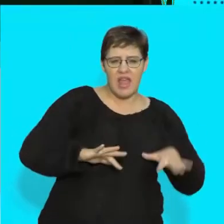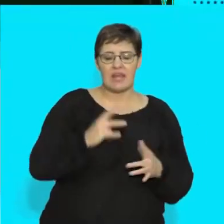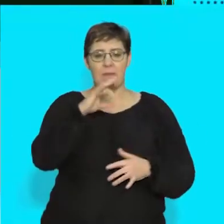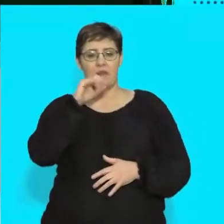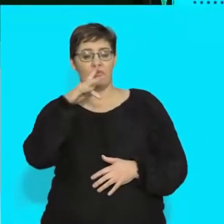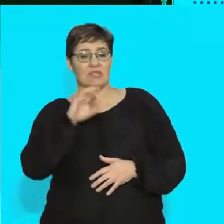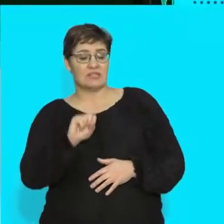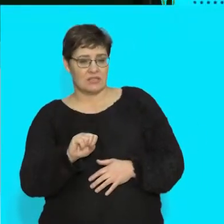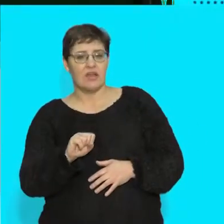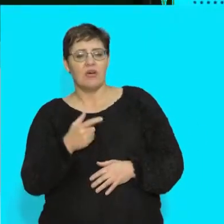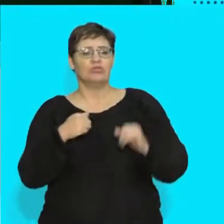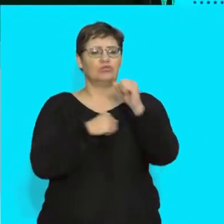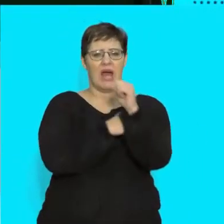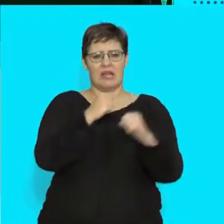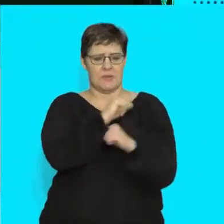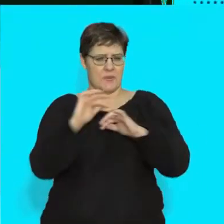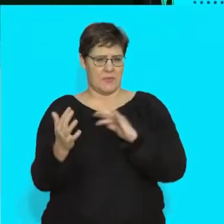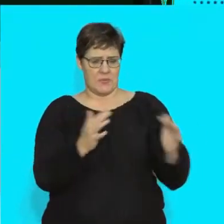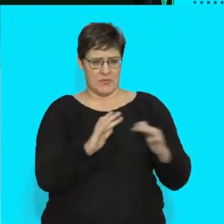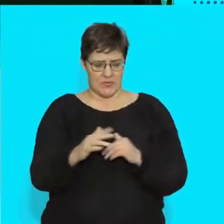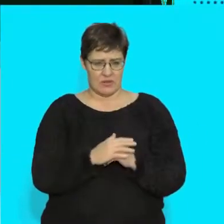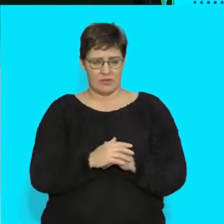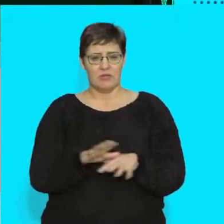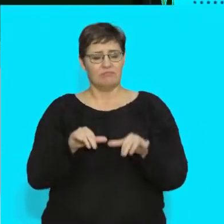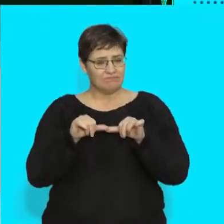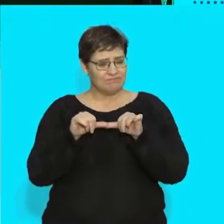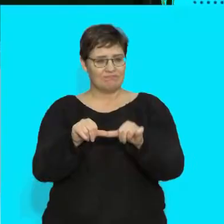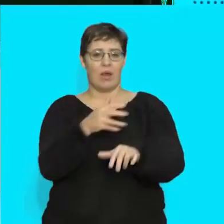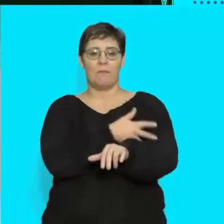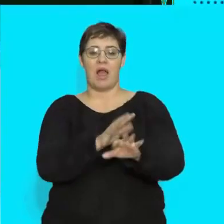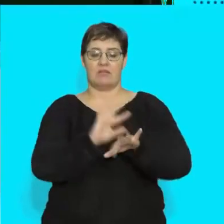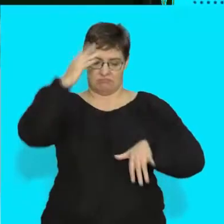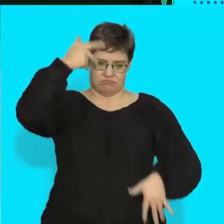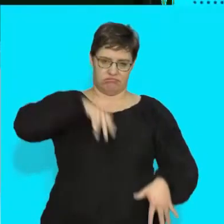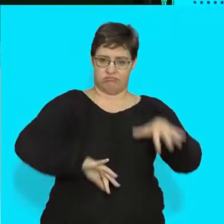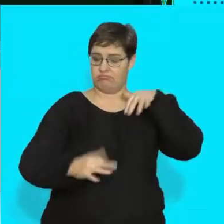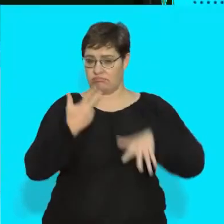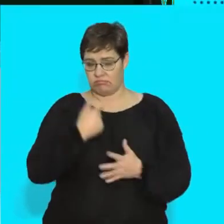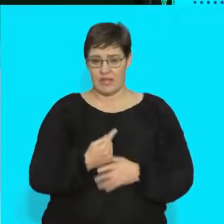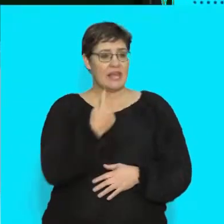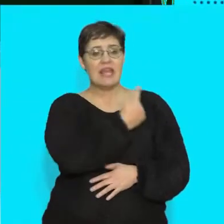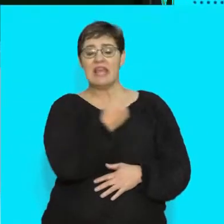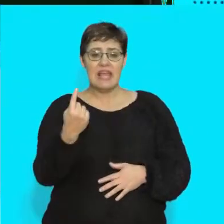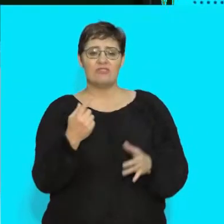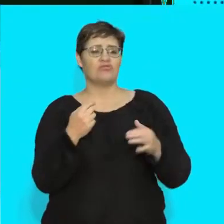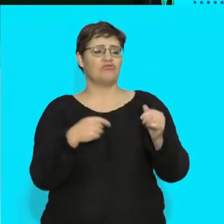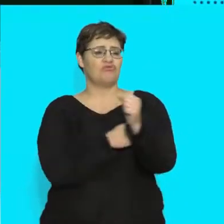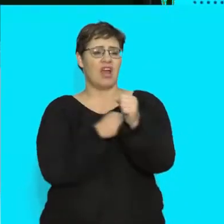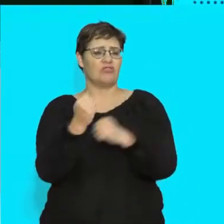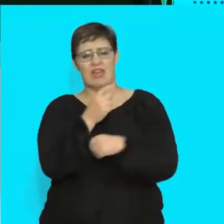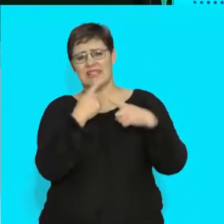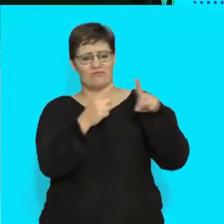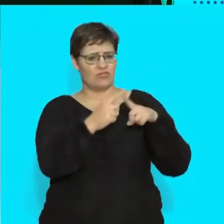are structured, all right, to carry blood around the body. They each have their different structure because they've got a slightly